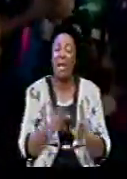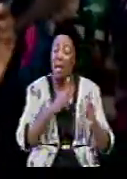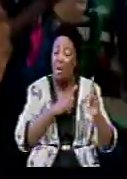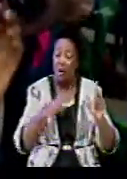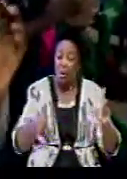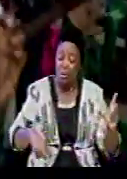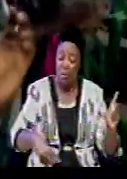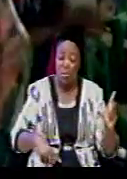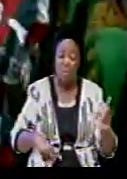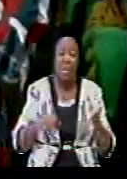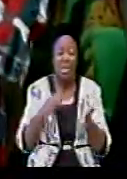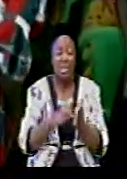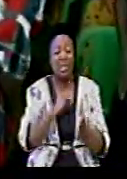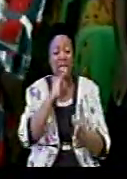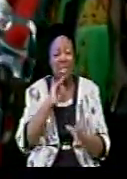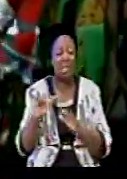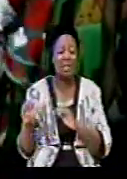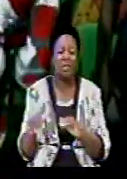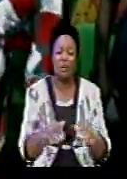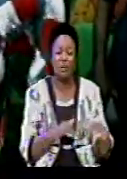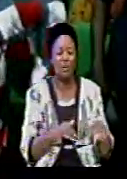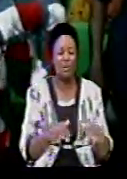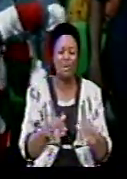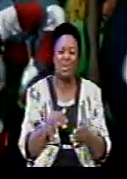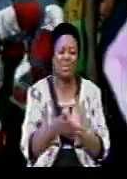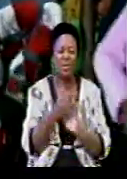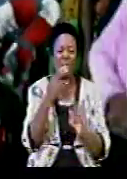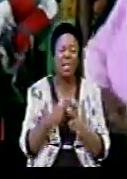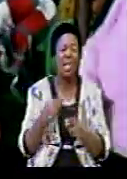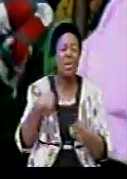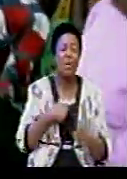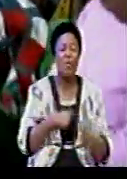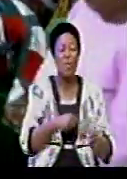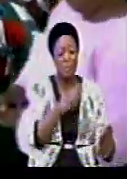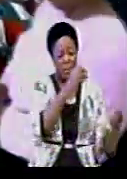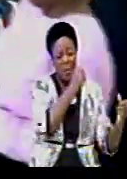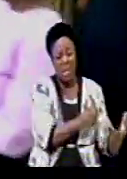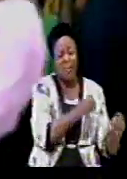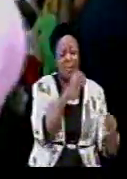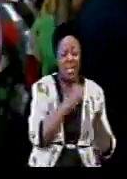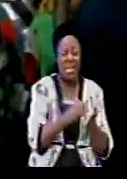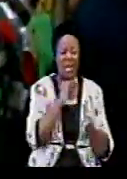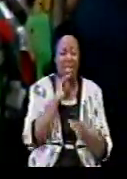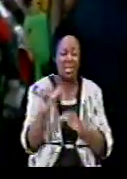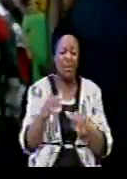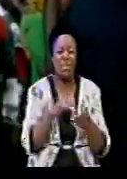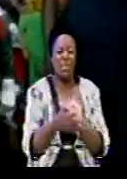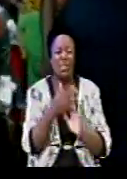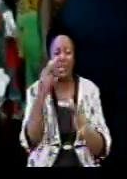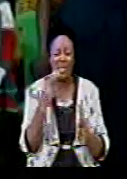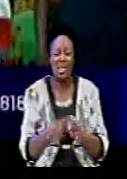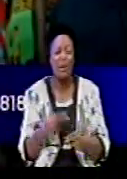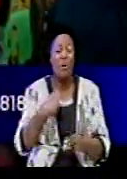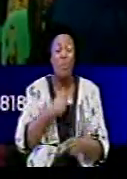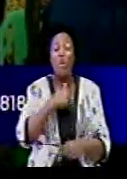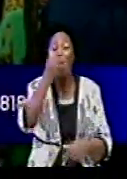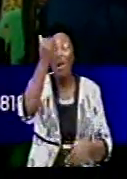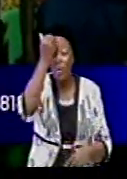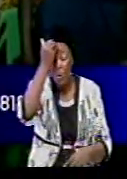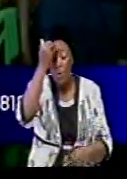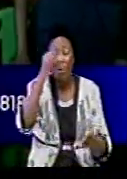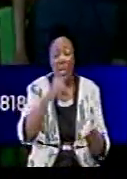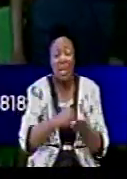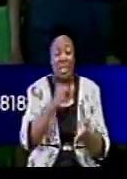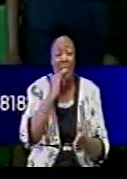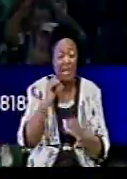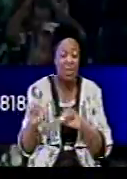little feeling, a little urge, that's it right there. You can open your eyes and see. And then if you brought